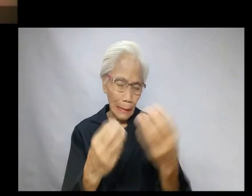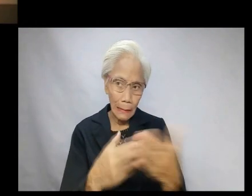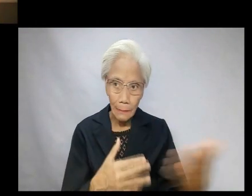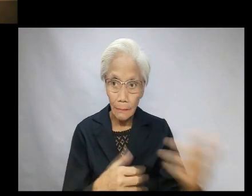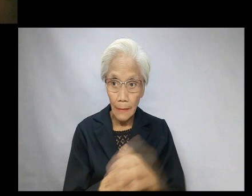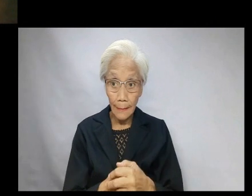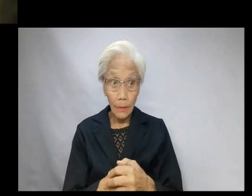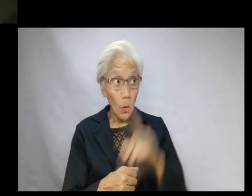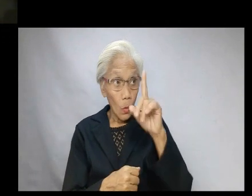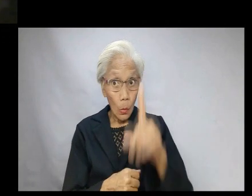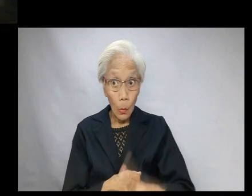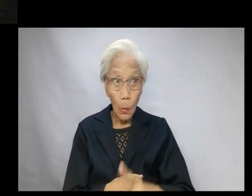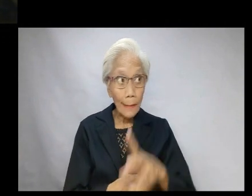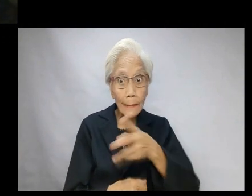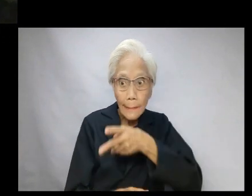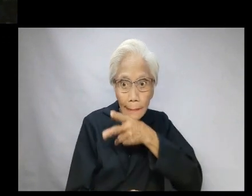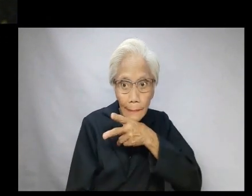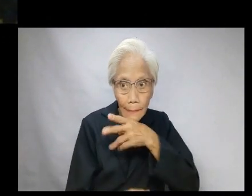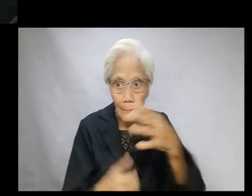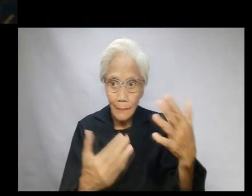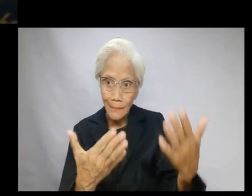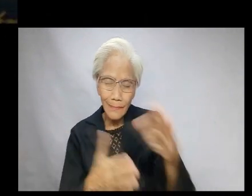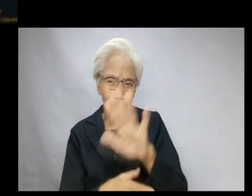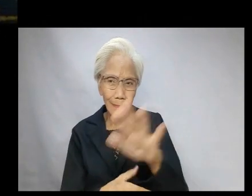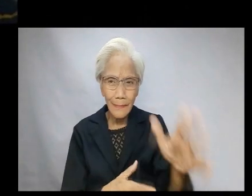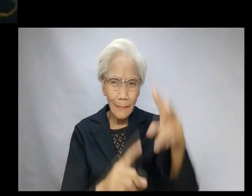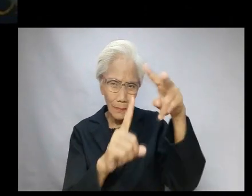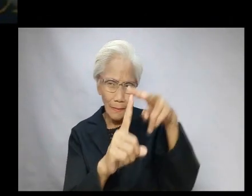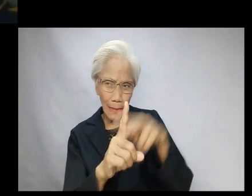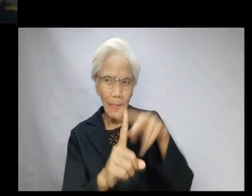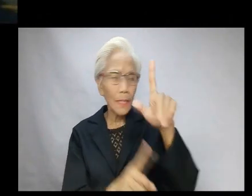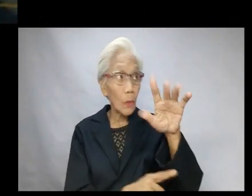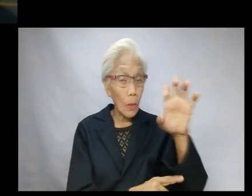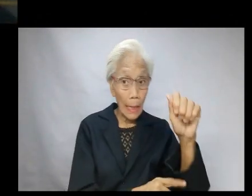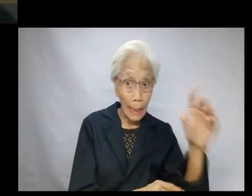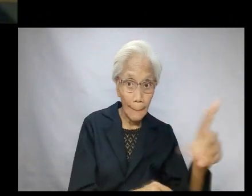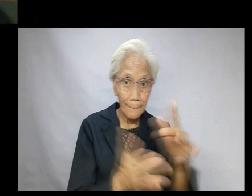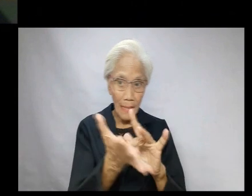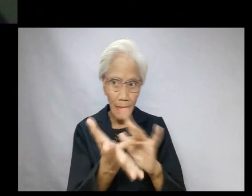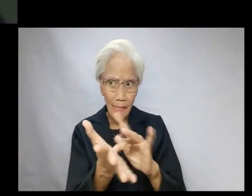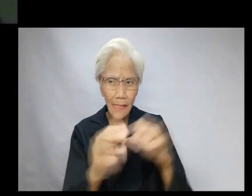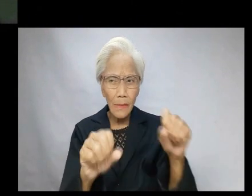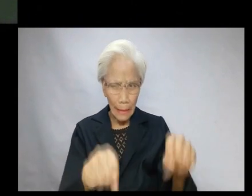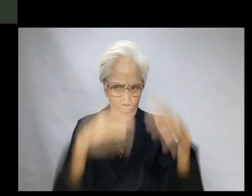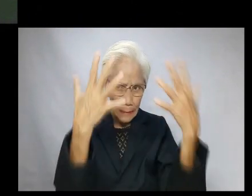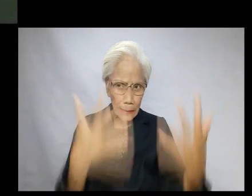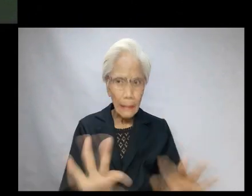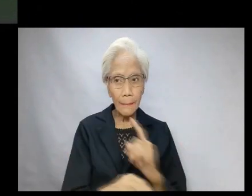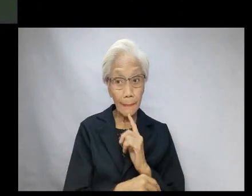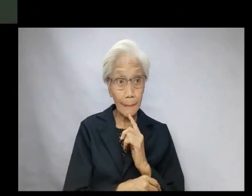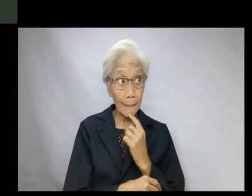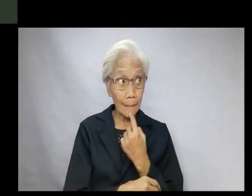many factors. One speculation was his doctor's application of lead-containing medicines to an